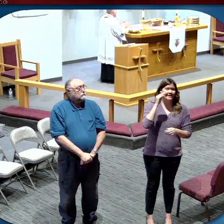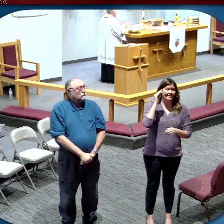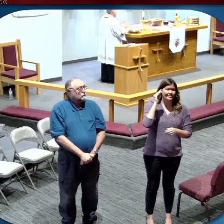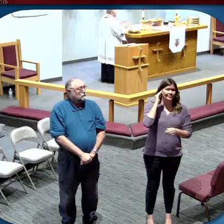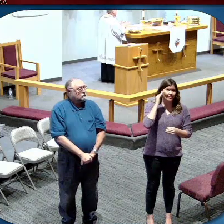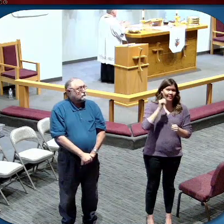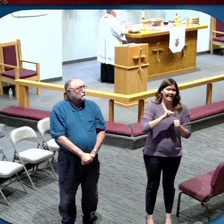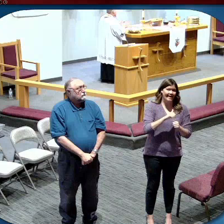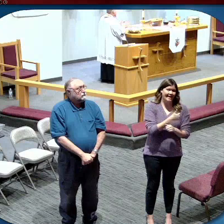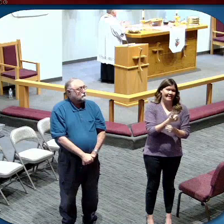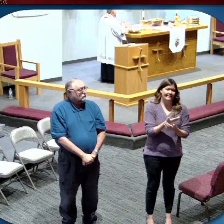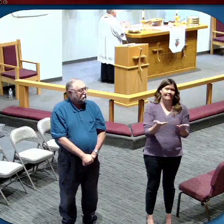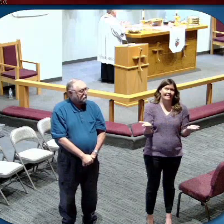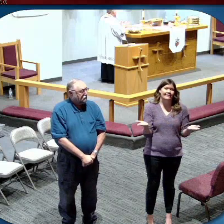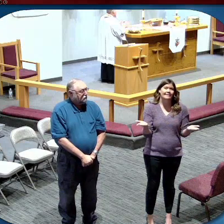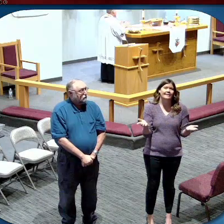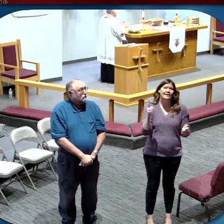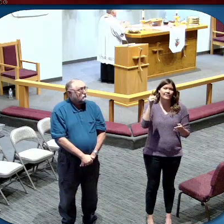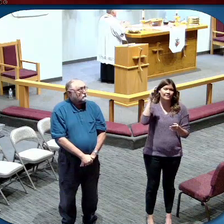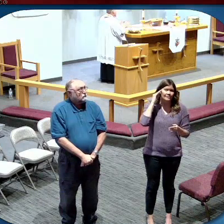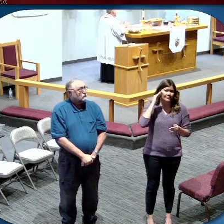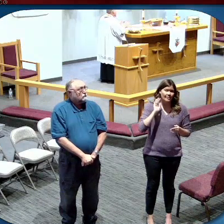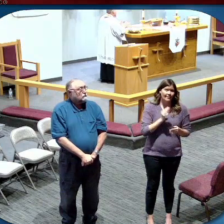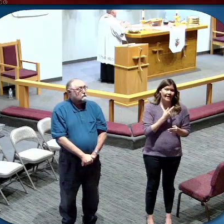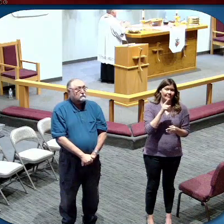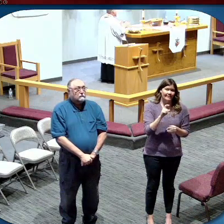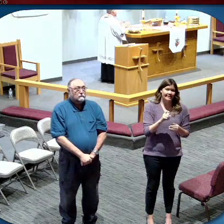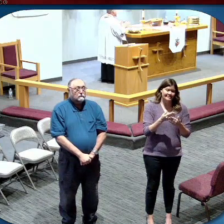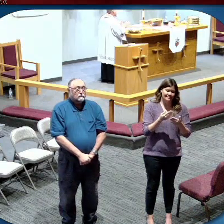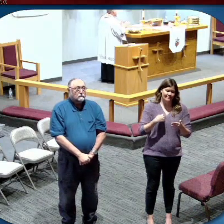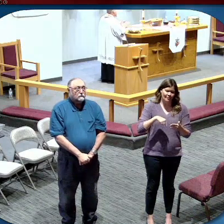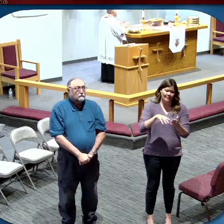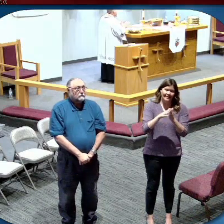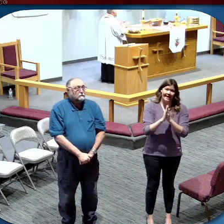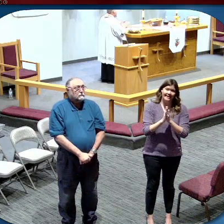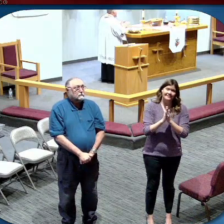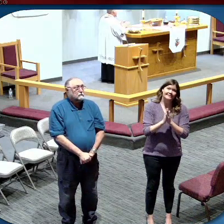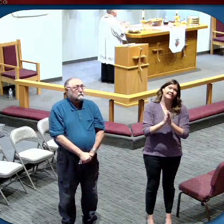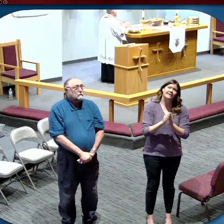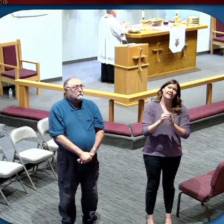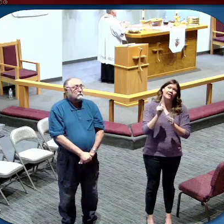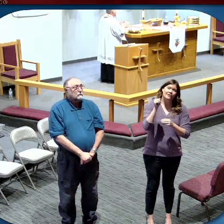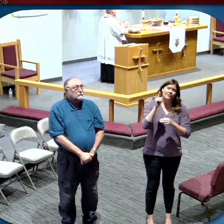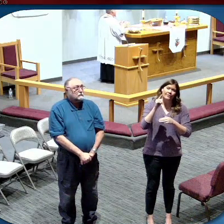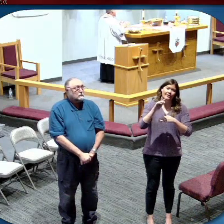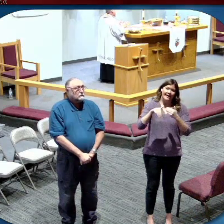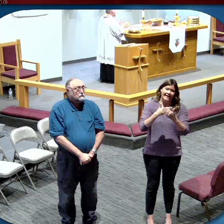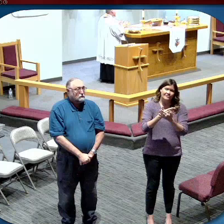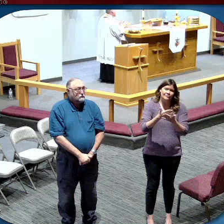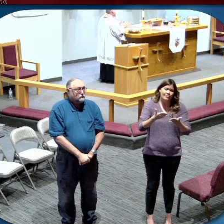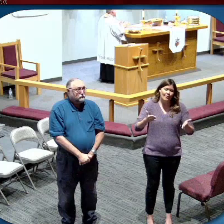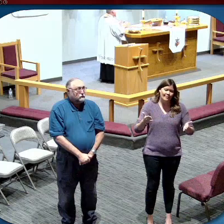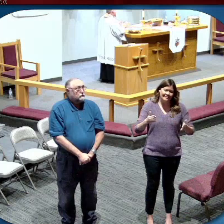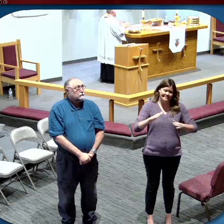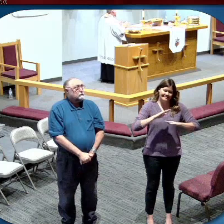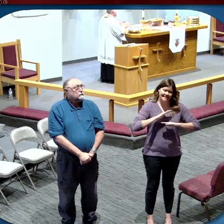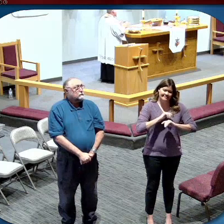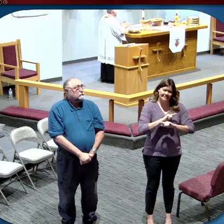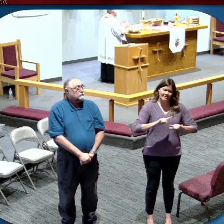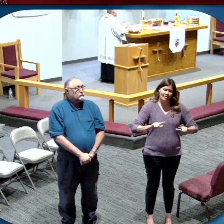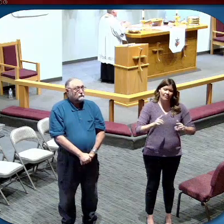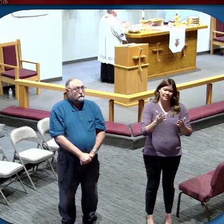anything. You know our needs even before we ask. You open your hand and you satisfy the desires of every living